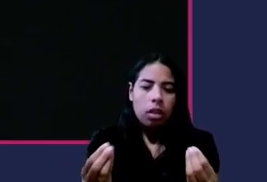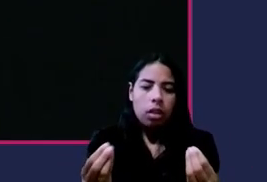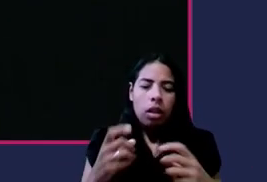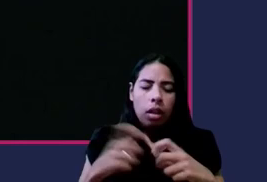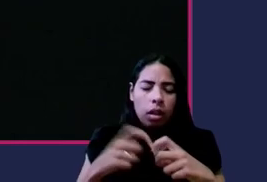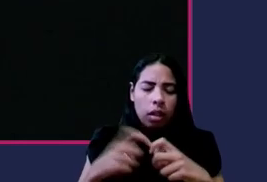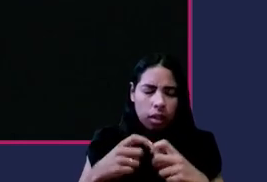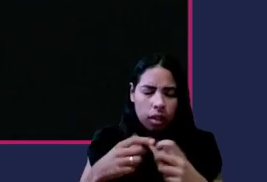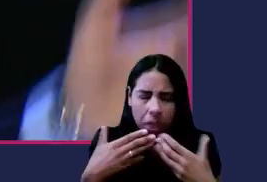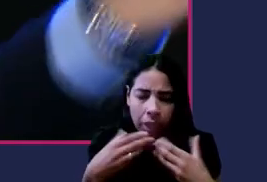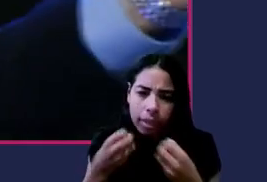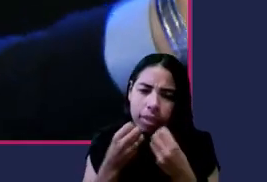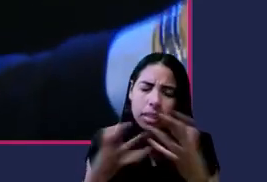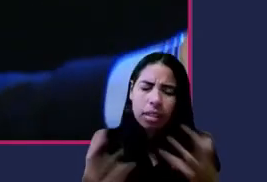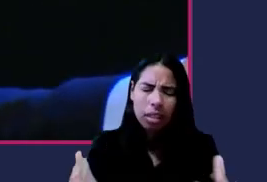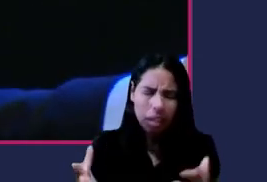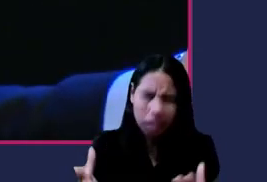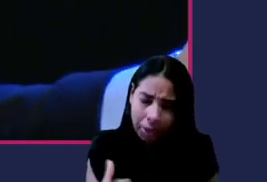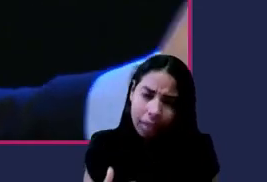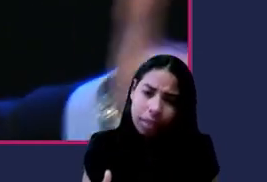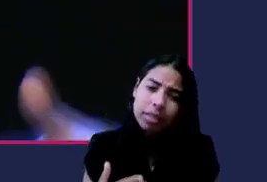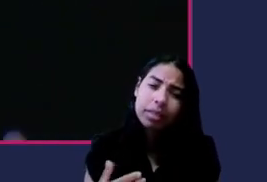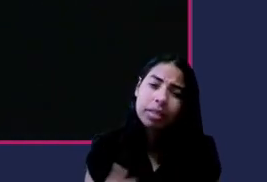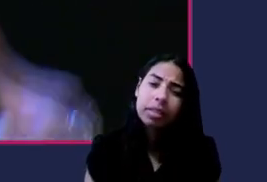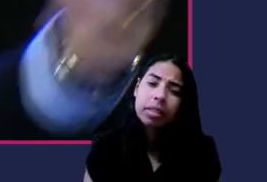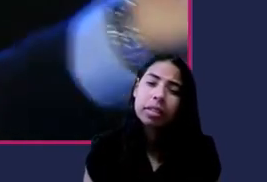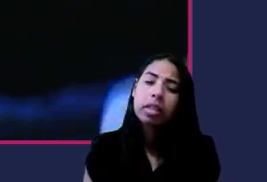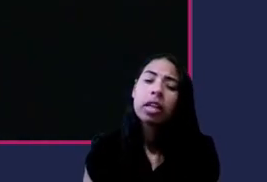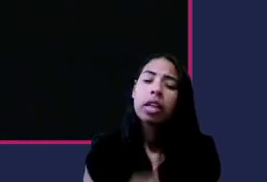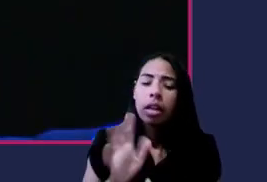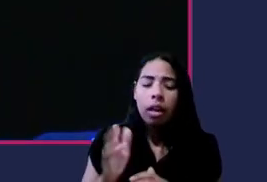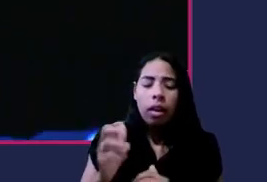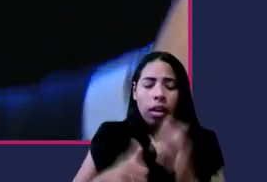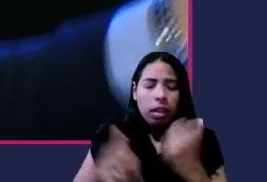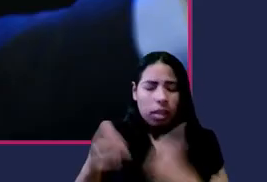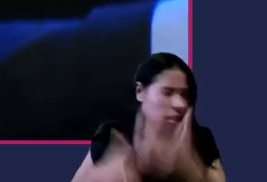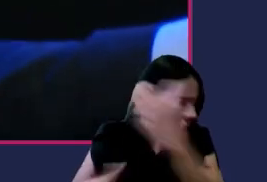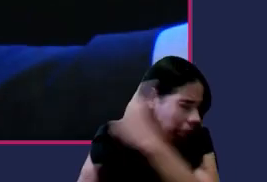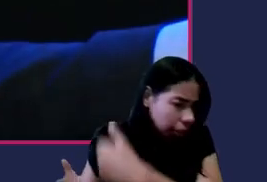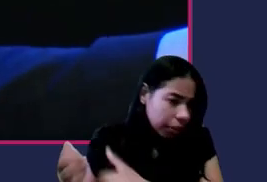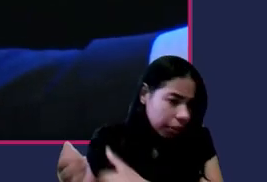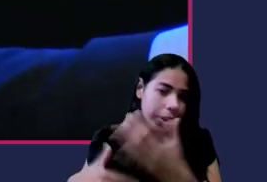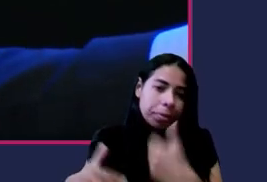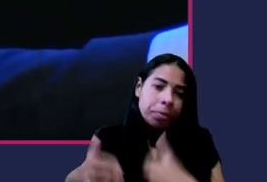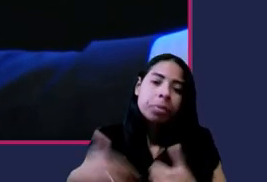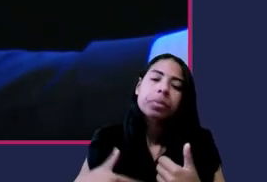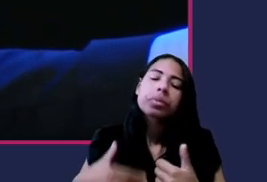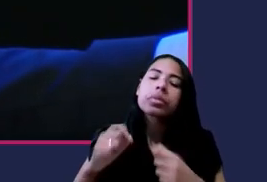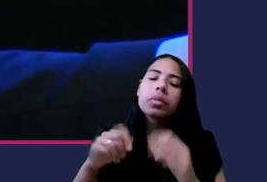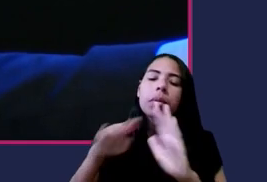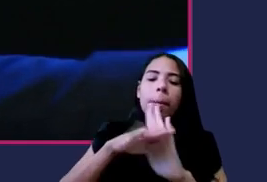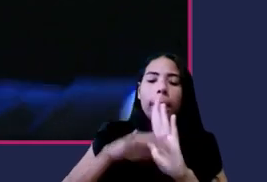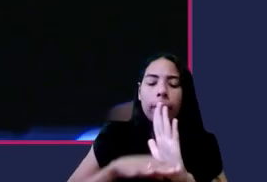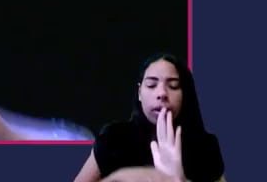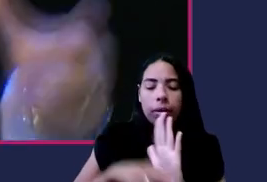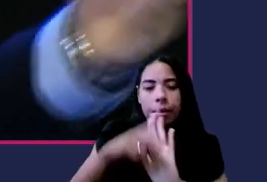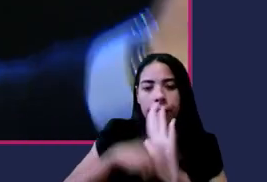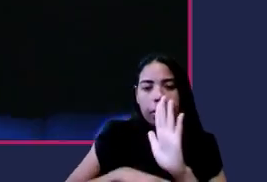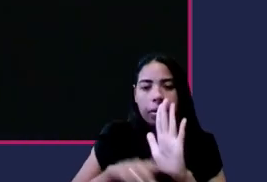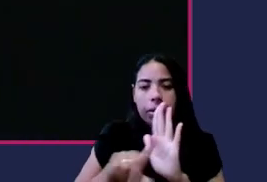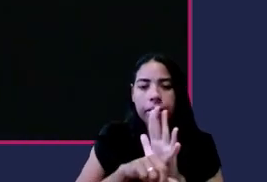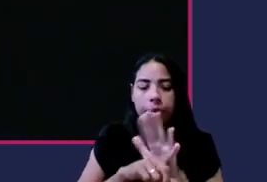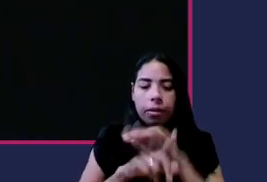create medication that is more effective. You just mentioned something that goes for a